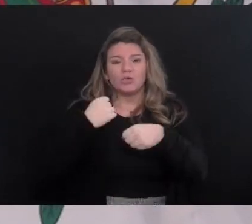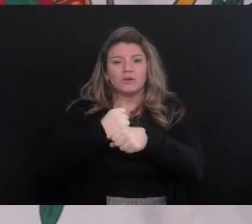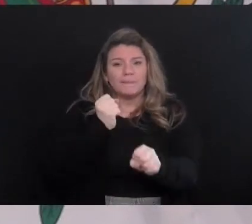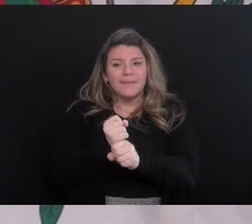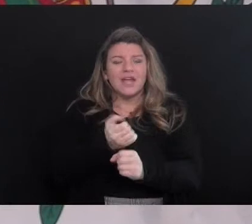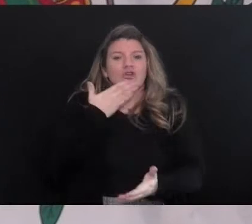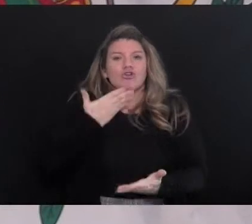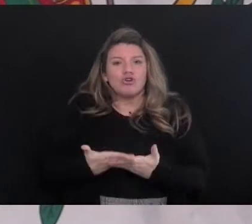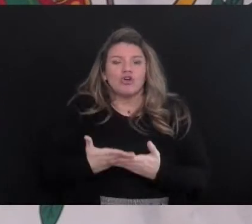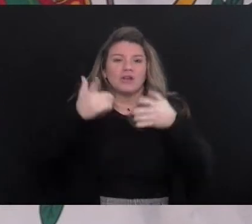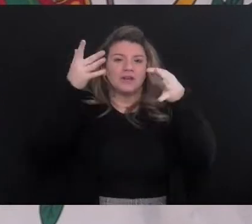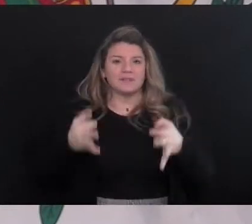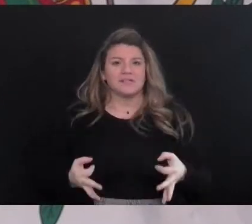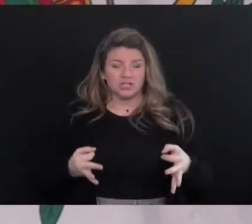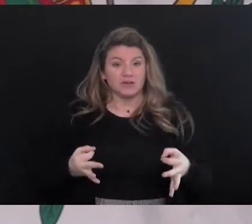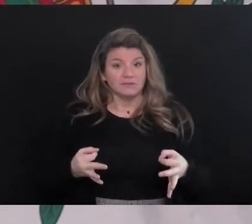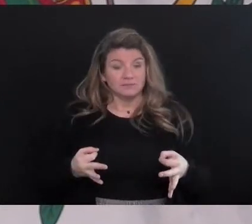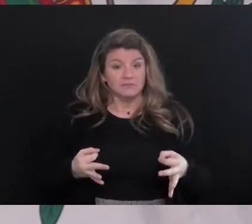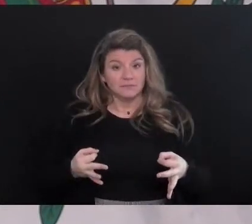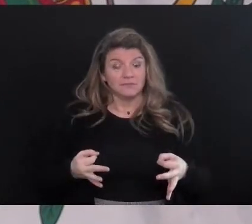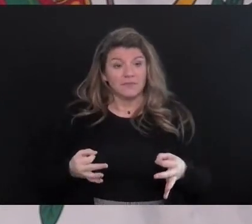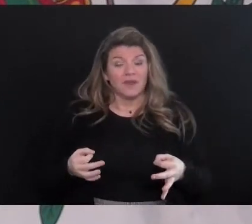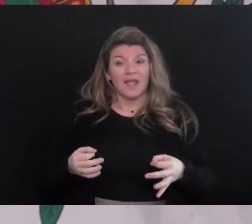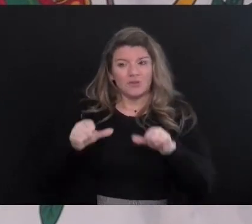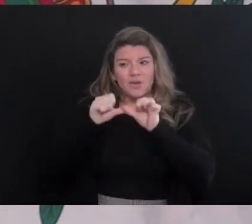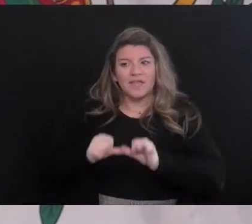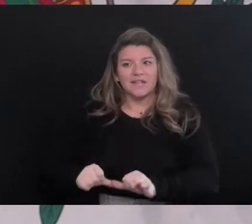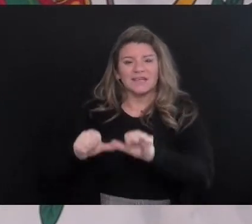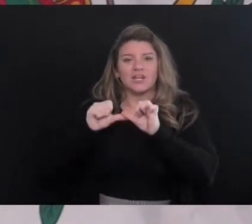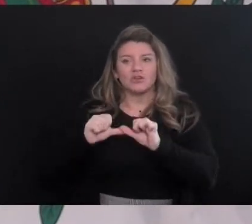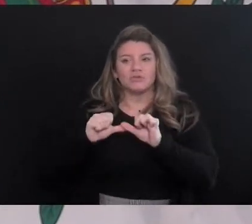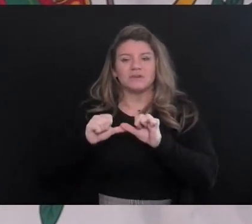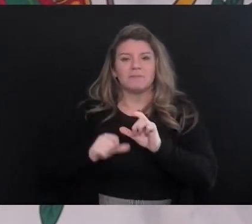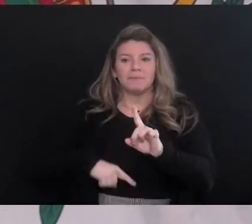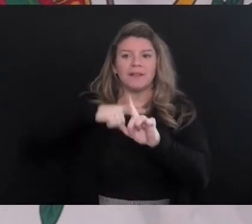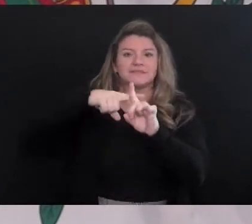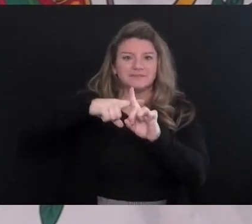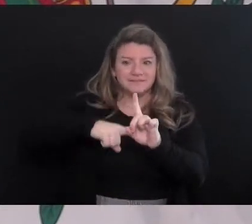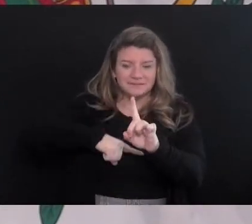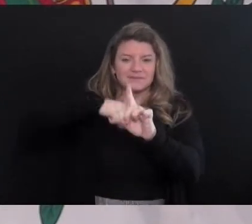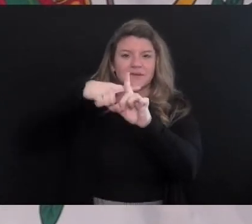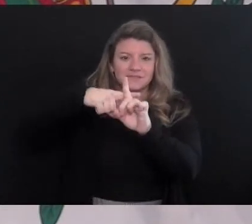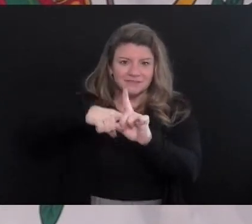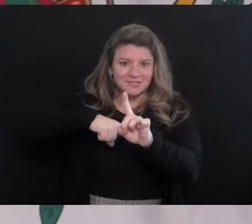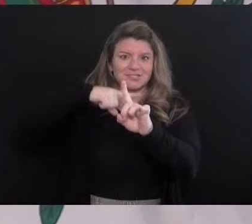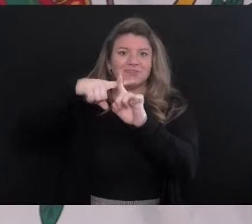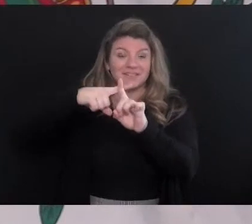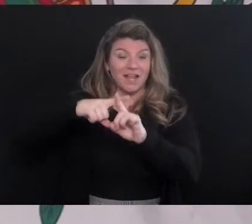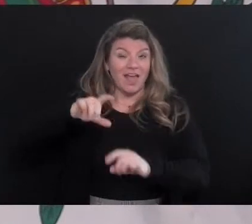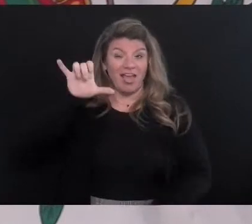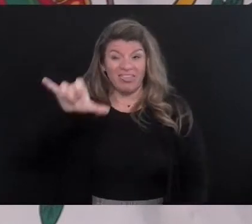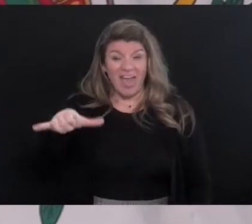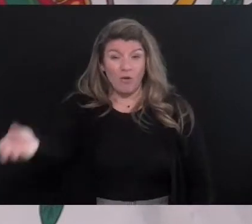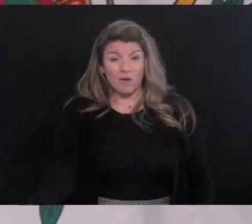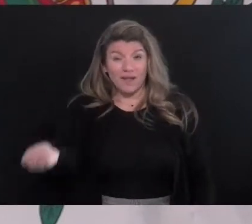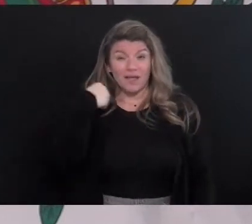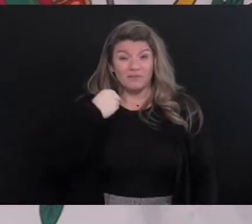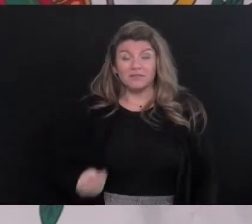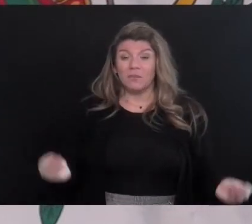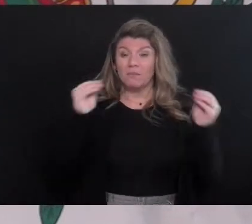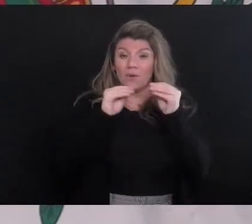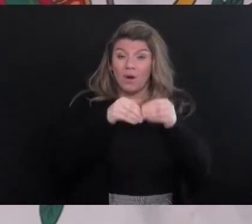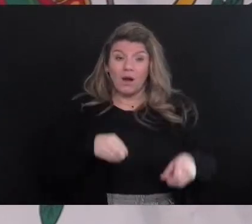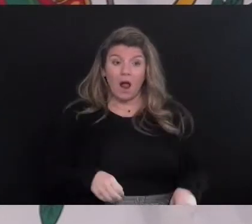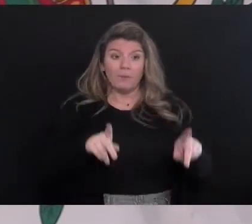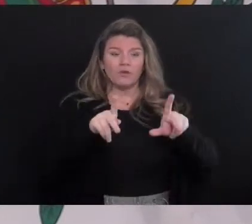sound decisions as we continue to pump out surpluses that will enable us to do more and more and more